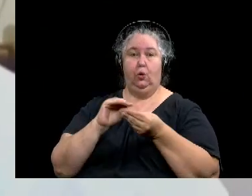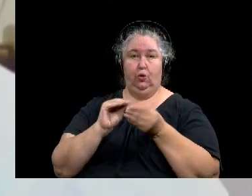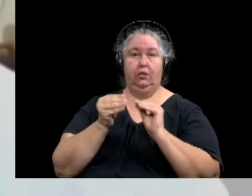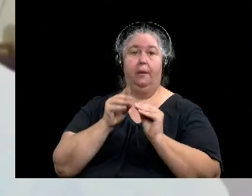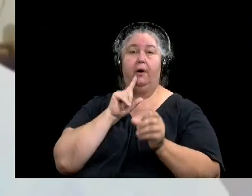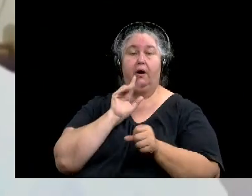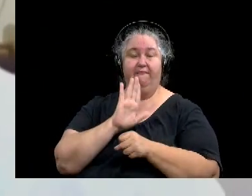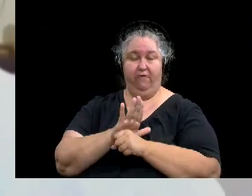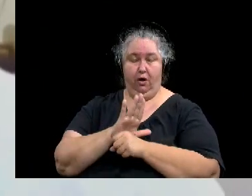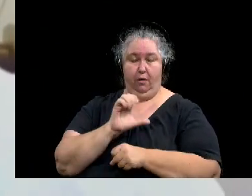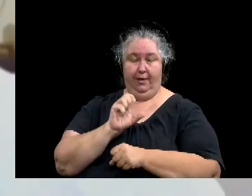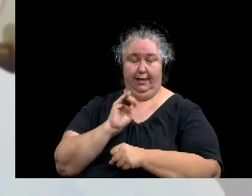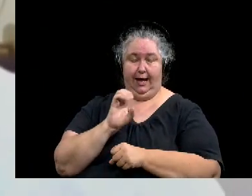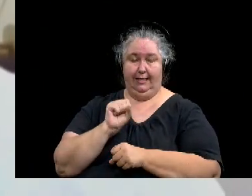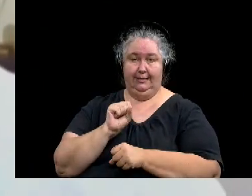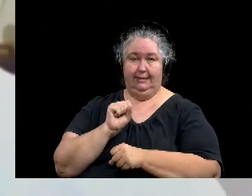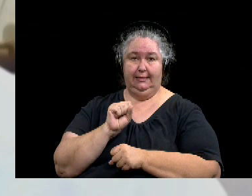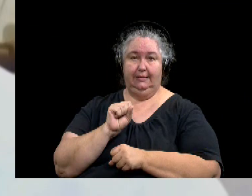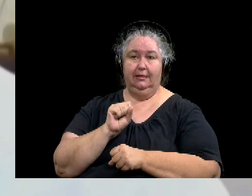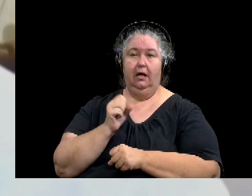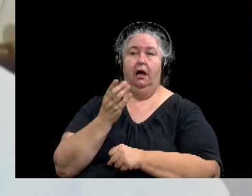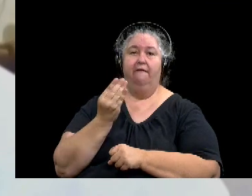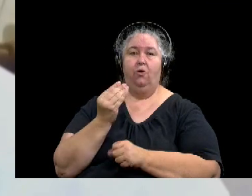confirmed cases of